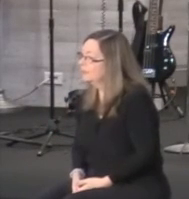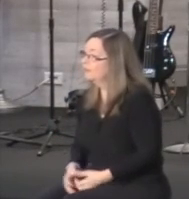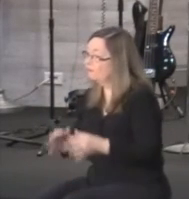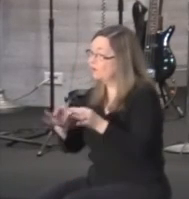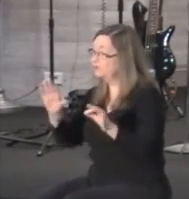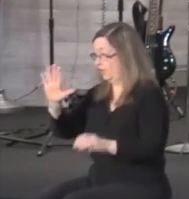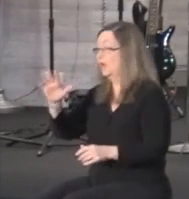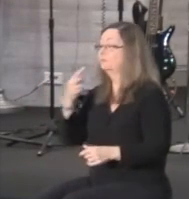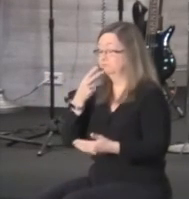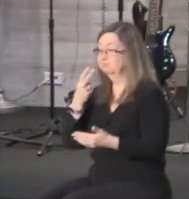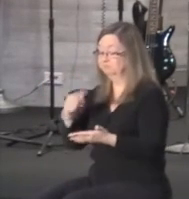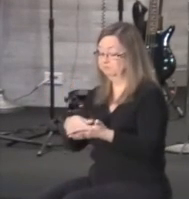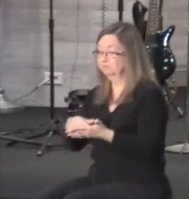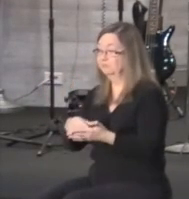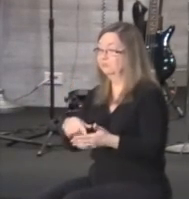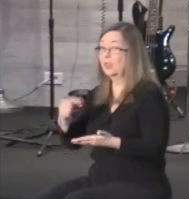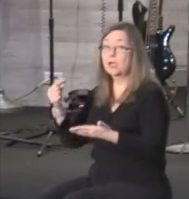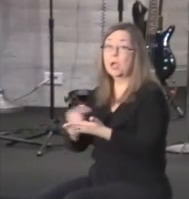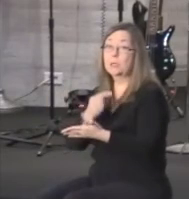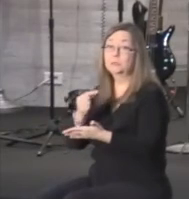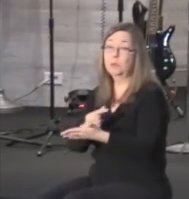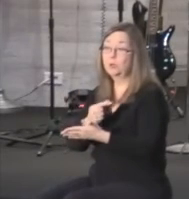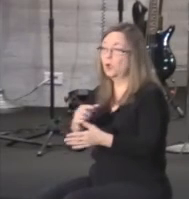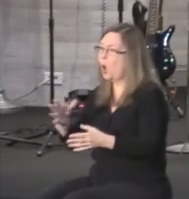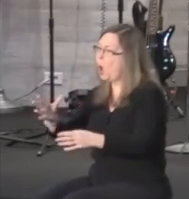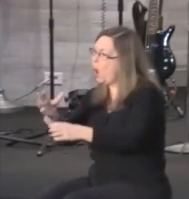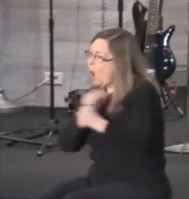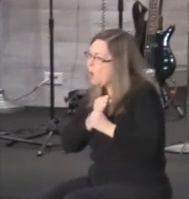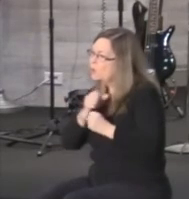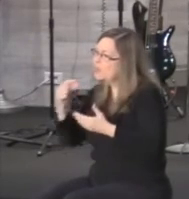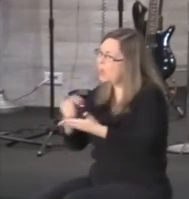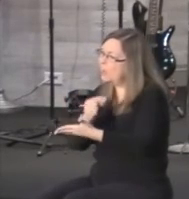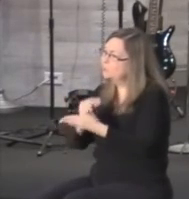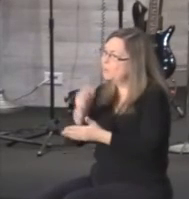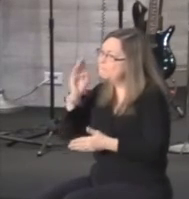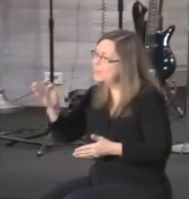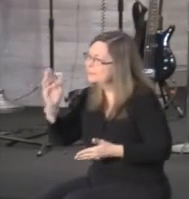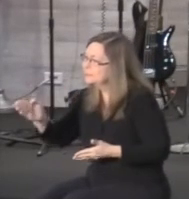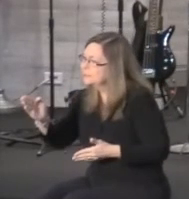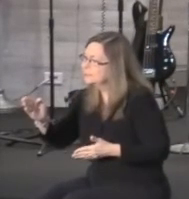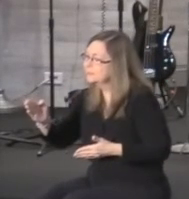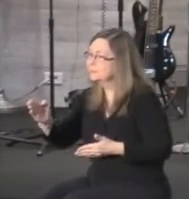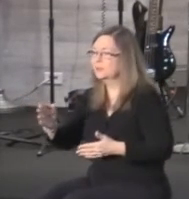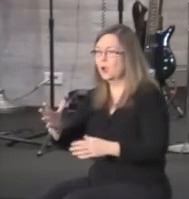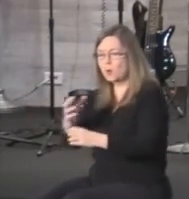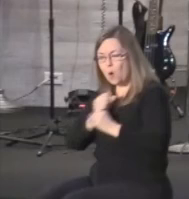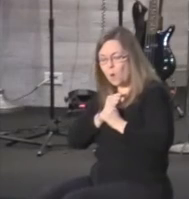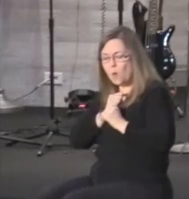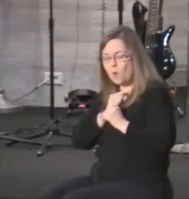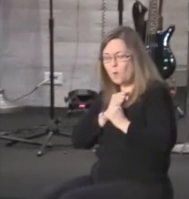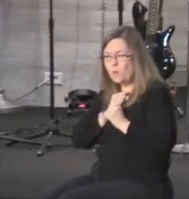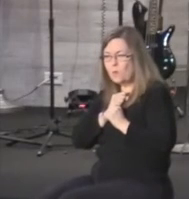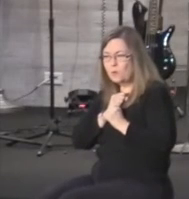verse 5 for our gospel? Grab hold of the gospel message. Just grab hold of